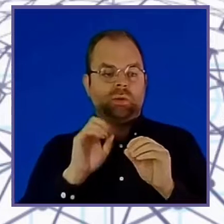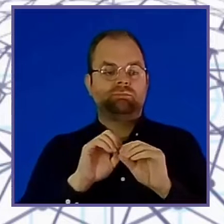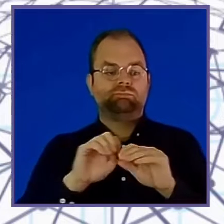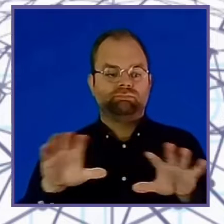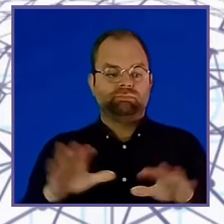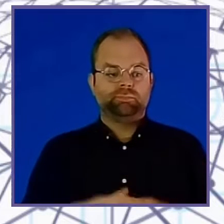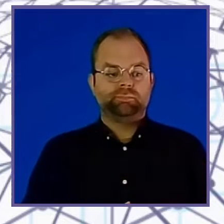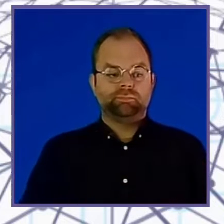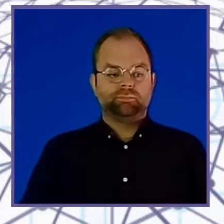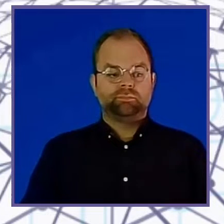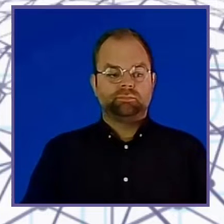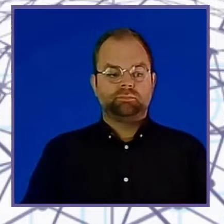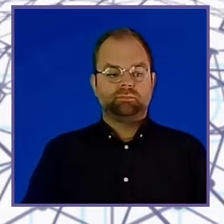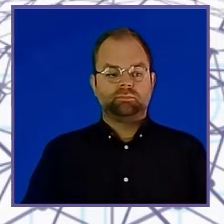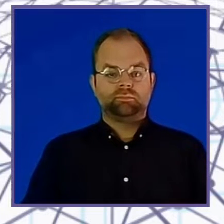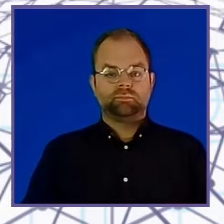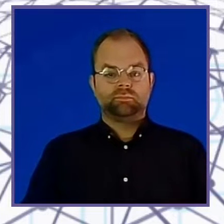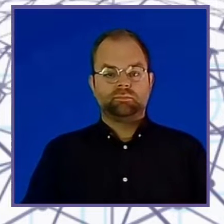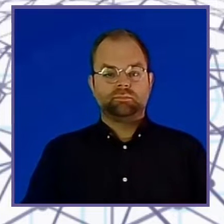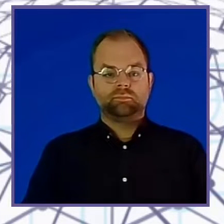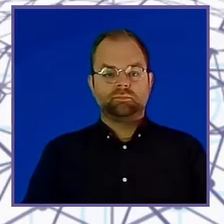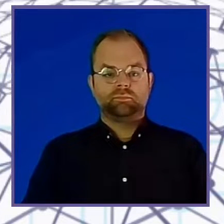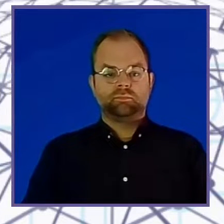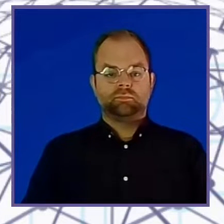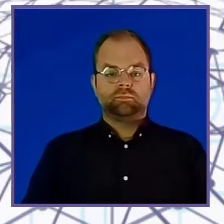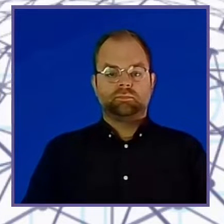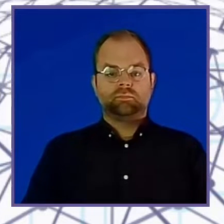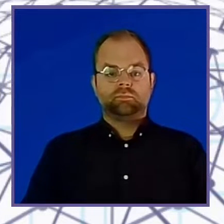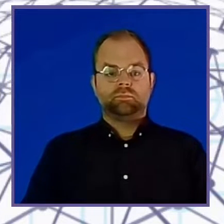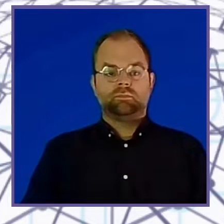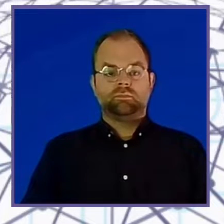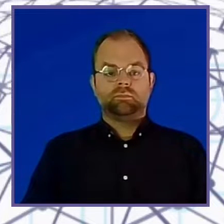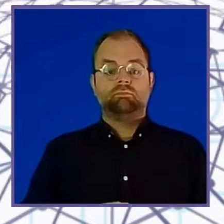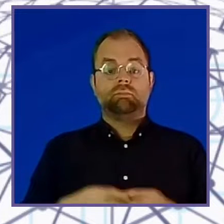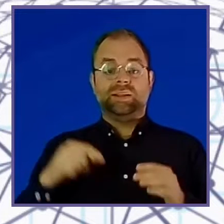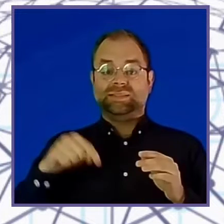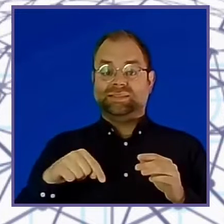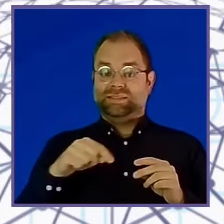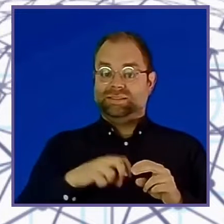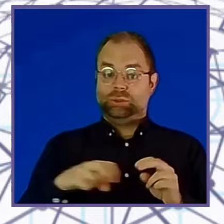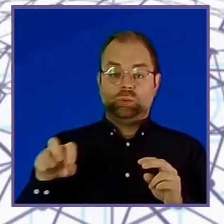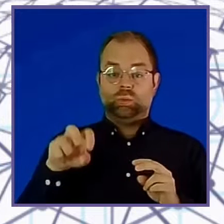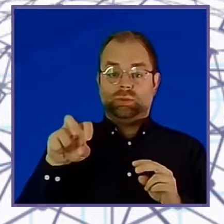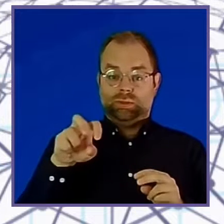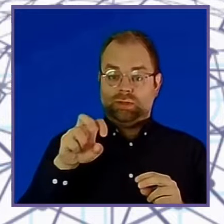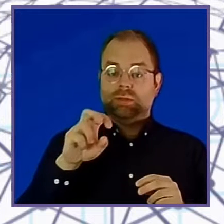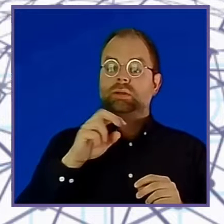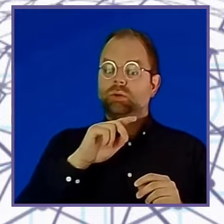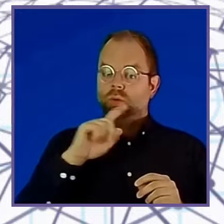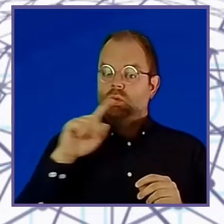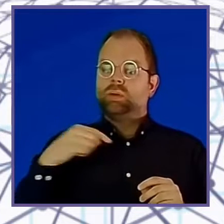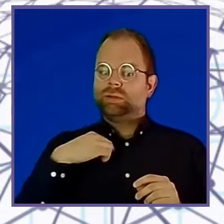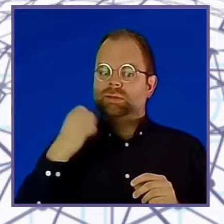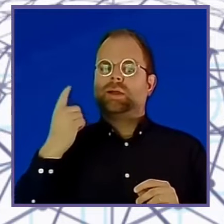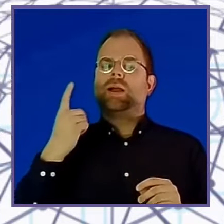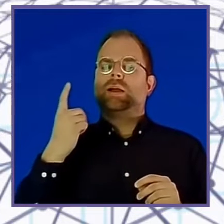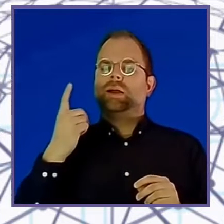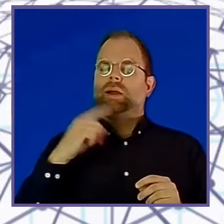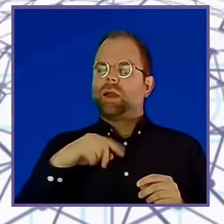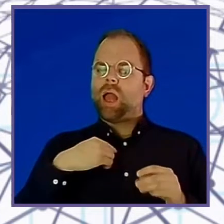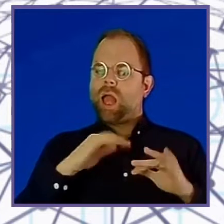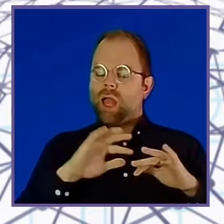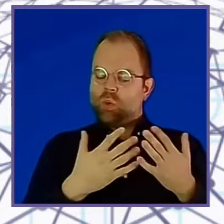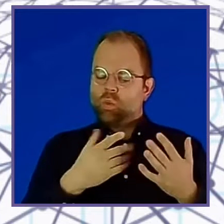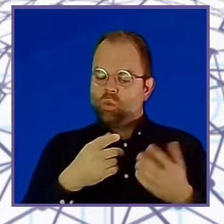it. We are able to now take things faster to the market. But we realized that,